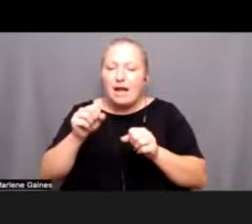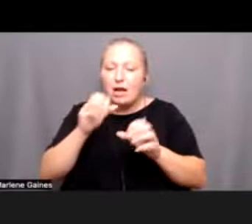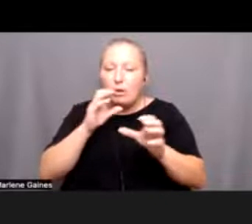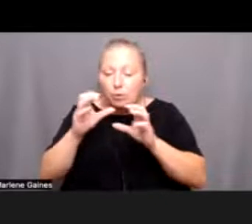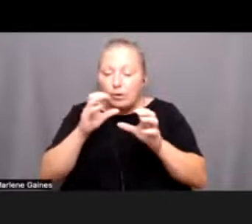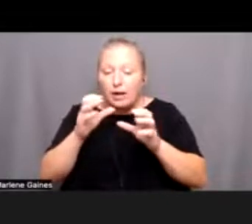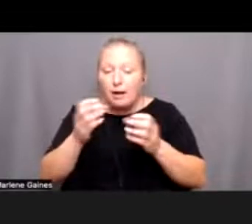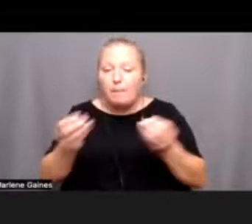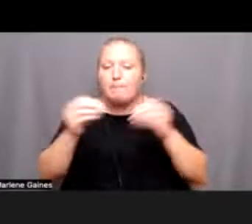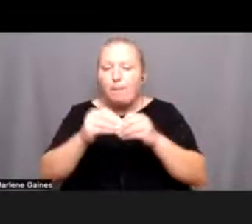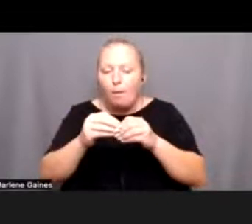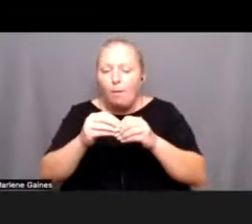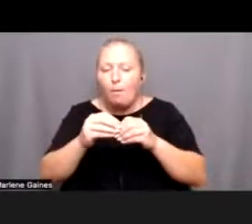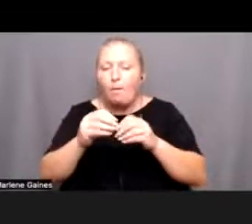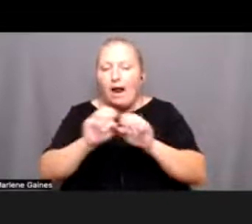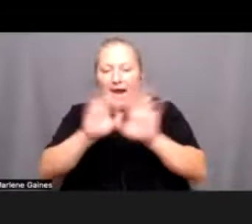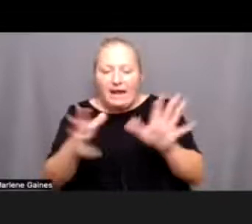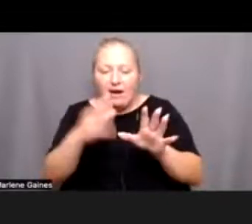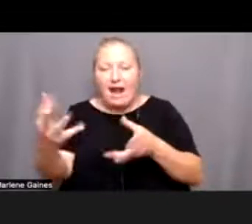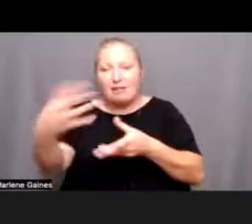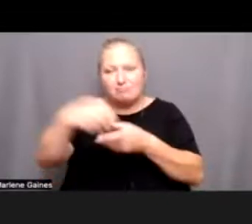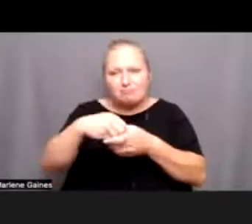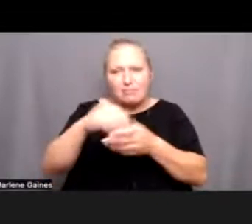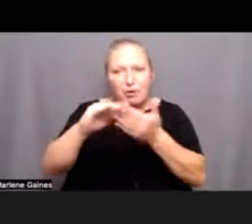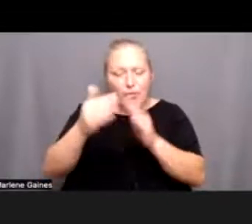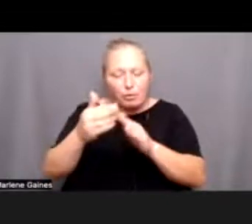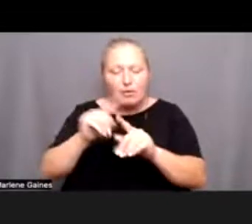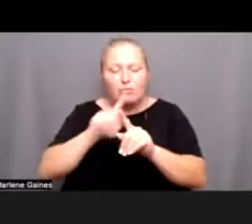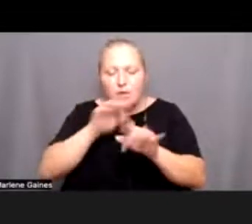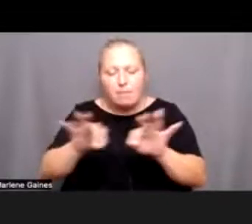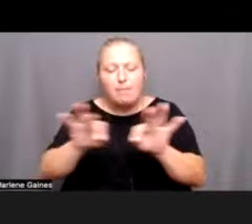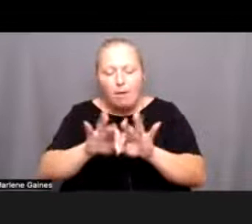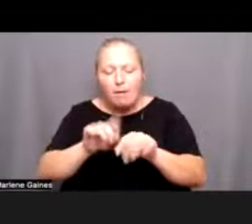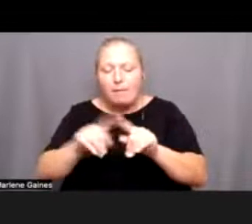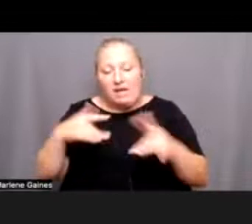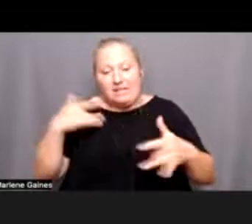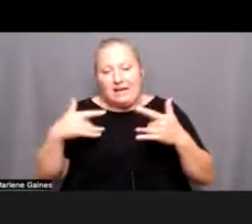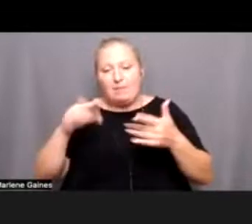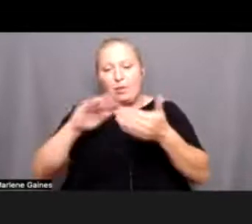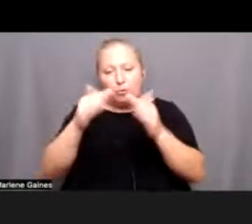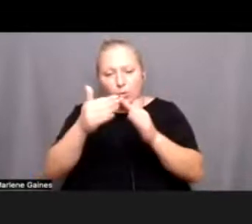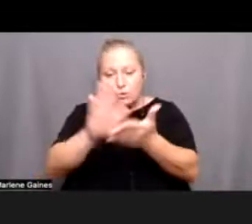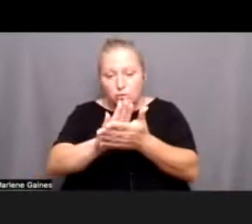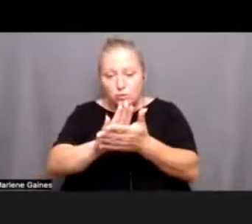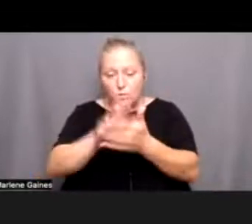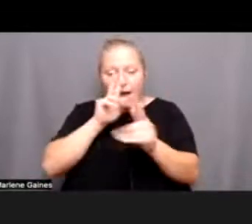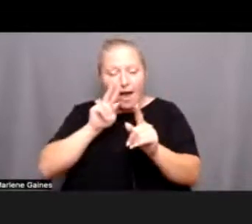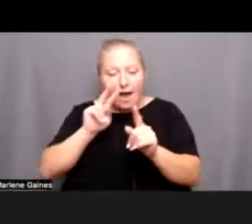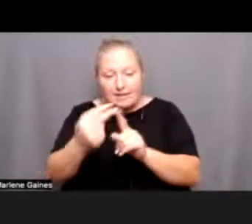engage the community, I think that'll be really important. But I'm very excited about the community school aspect of this.